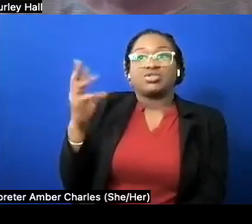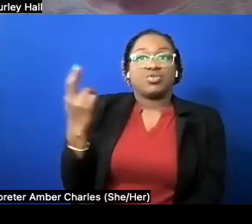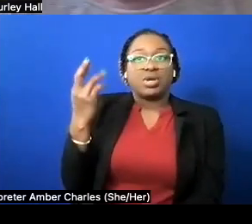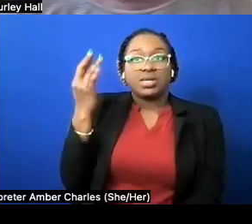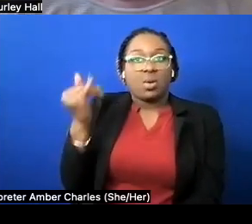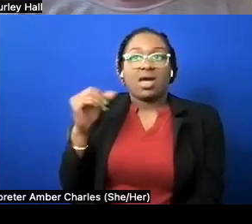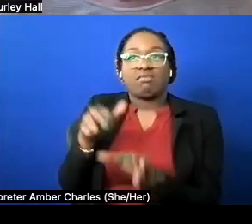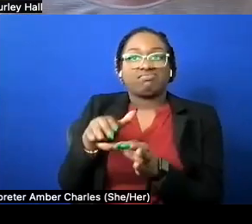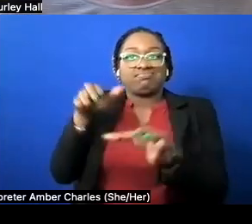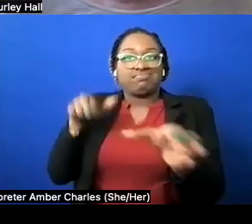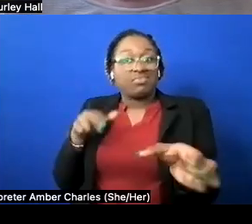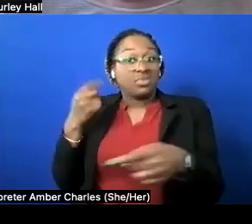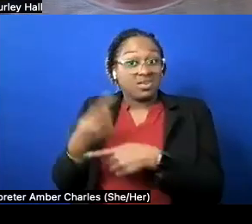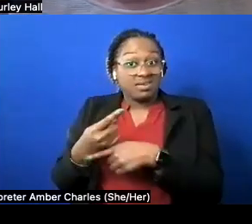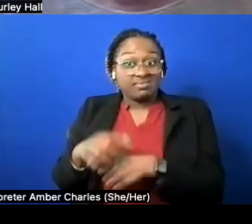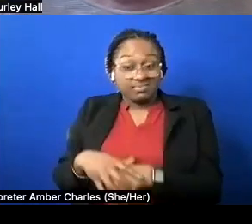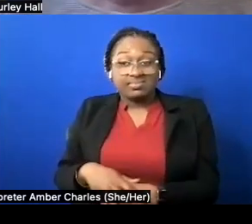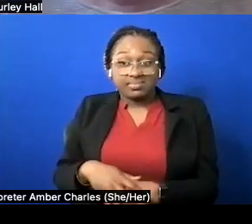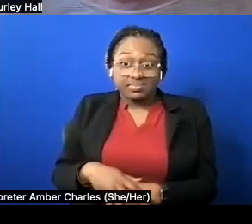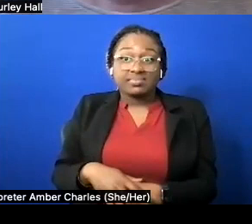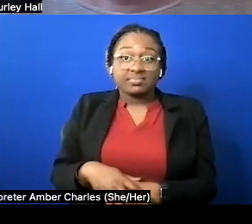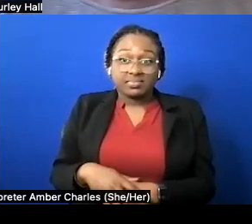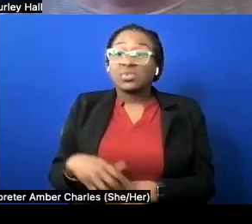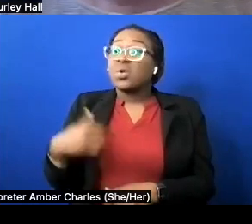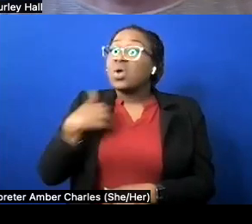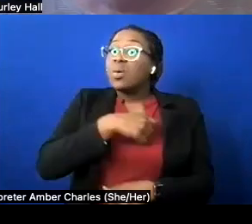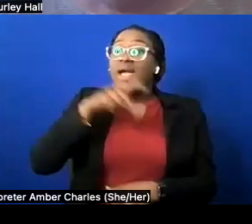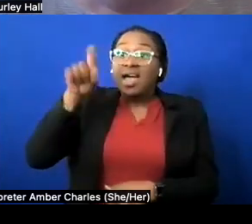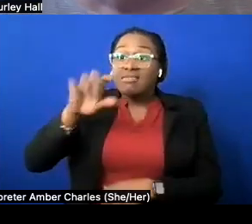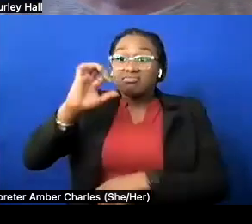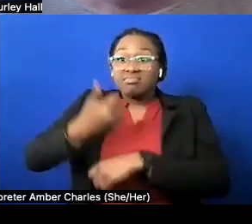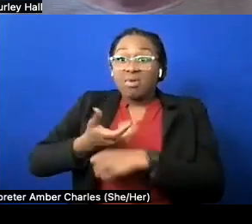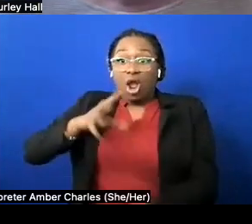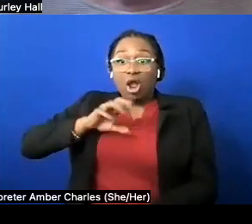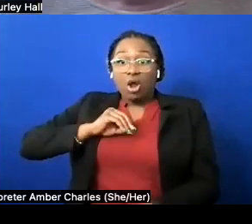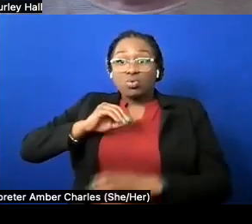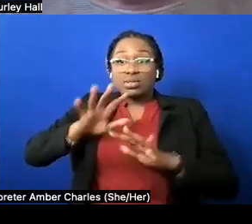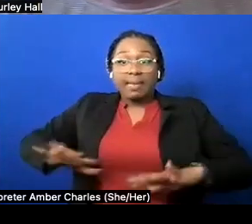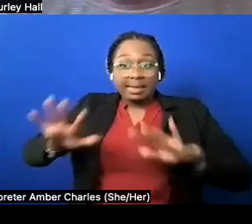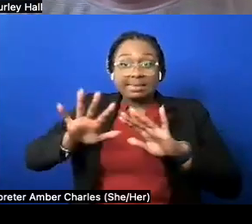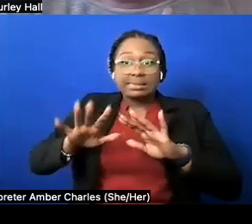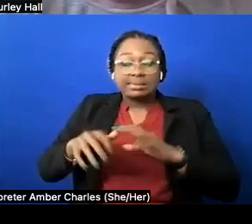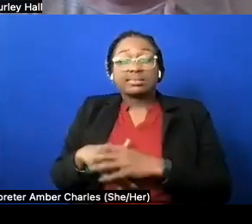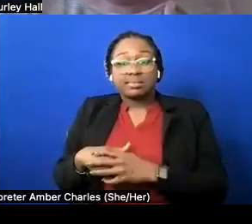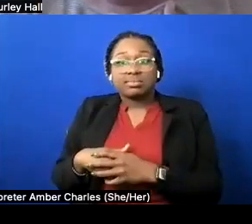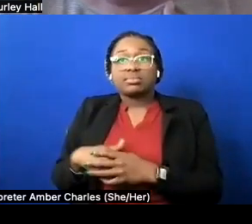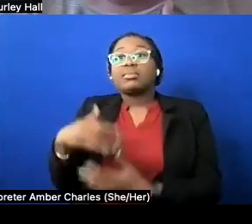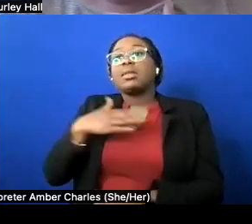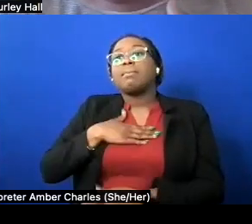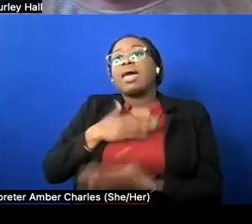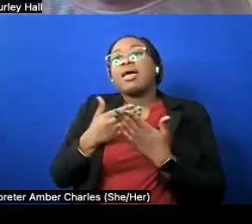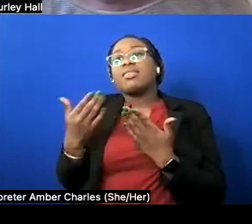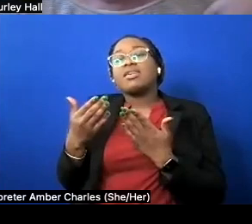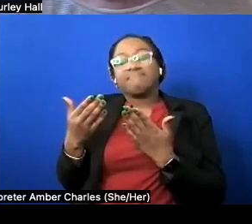there, right? We have to create our own spaces. Now, you know, my thing is,